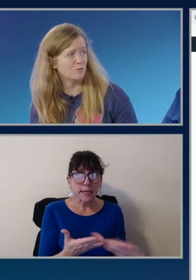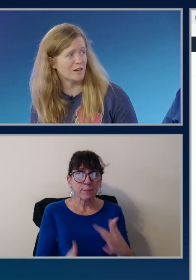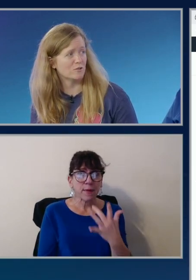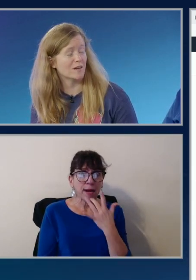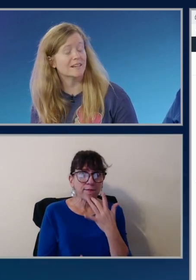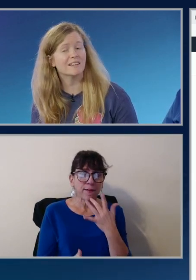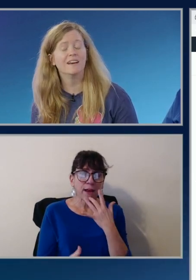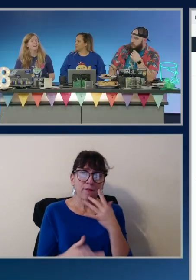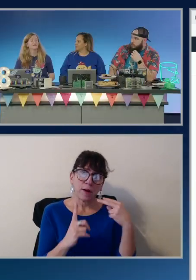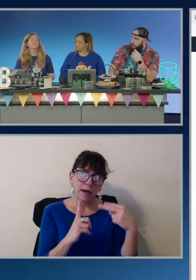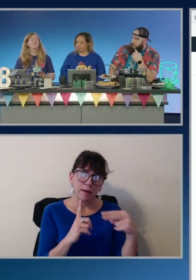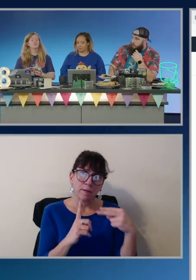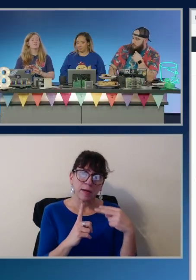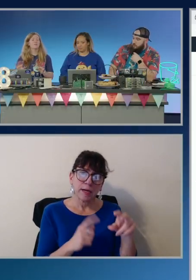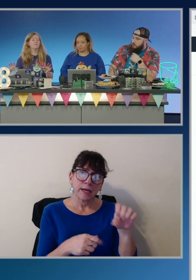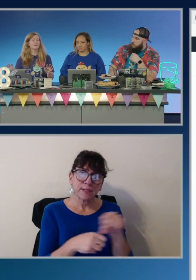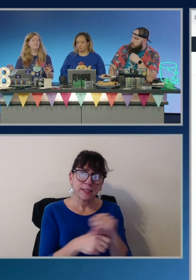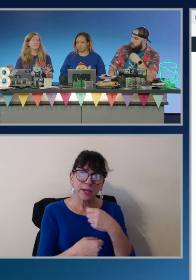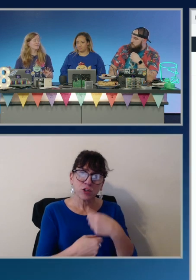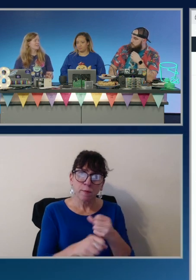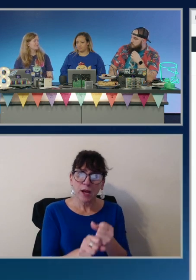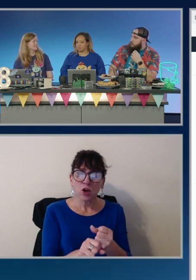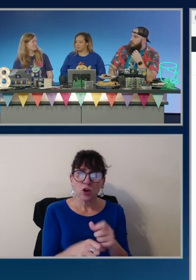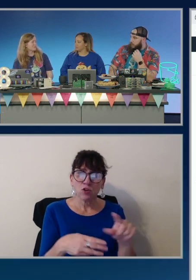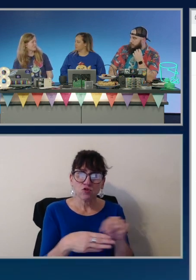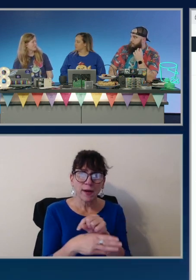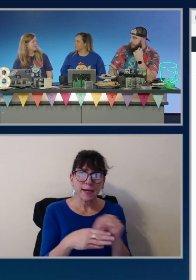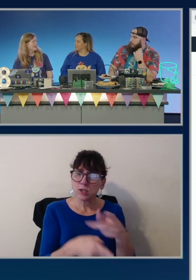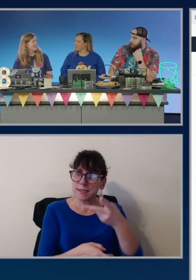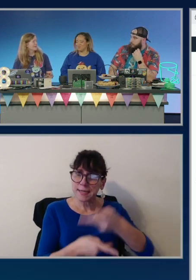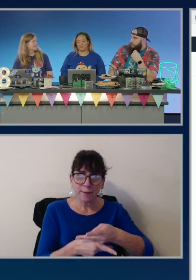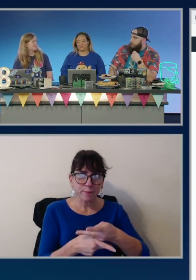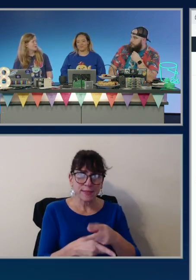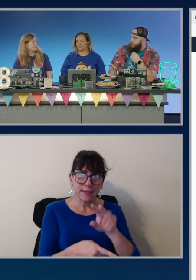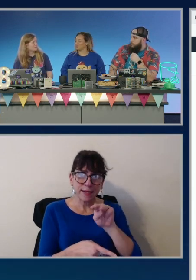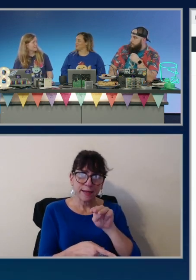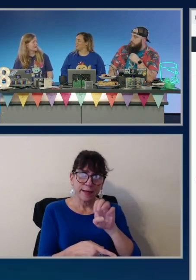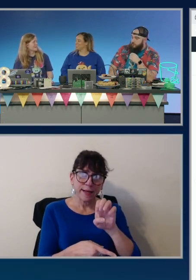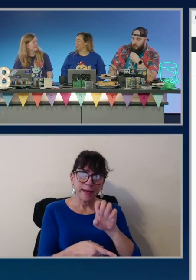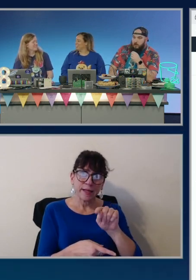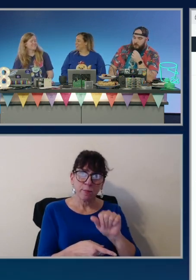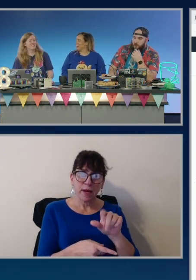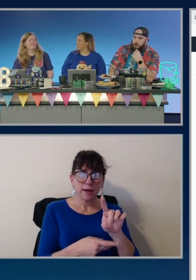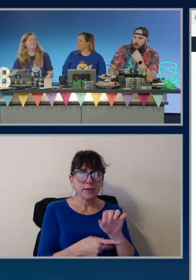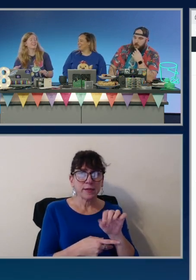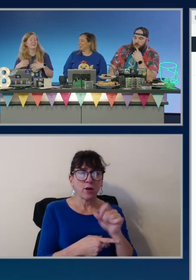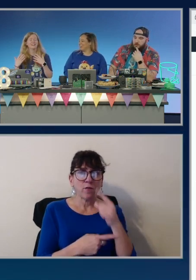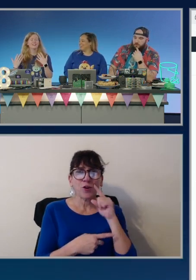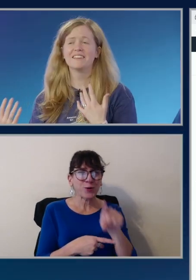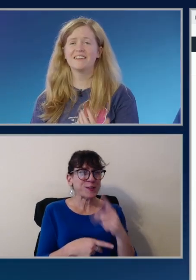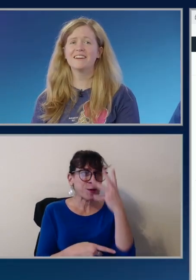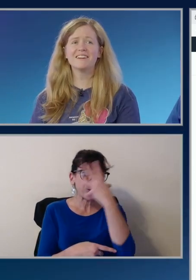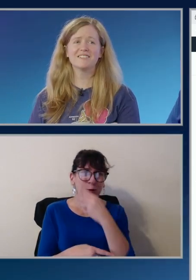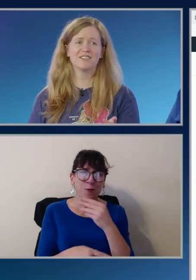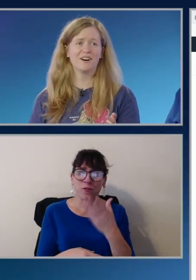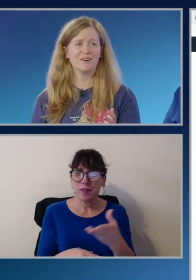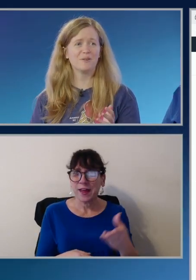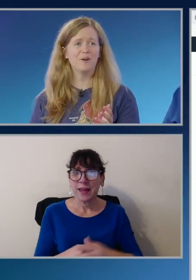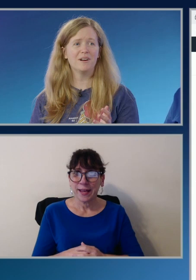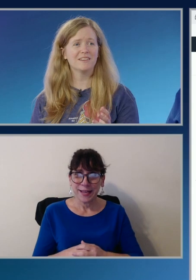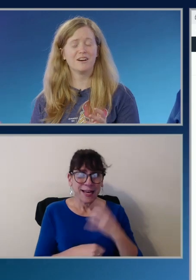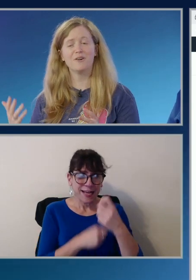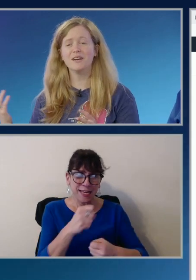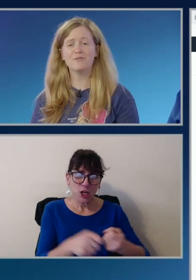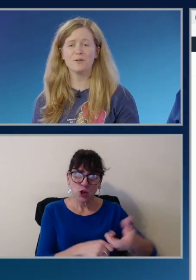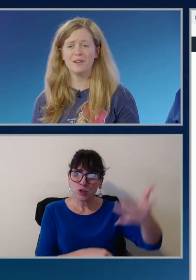aspects of SageMaker training is that it just holds on to the metadata for you. Yeah. It's a beautiful thing. Like years